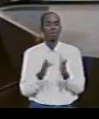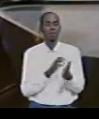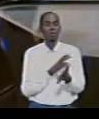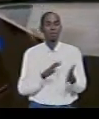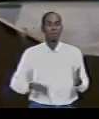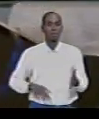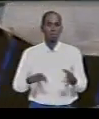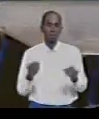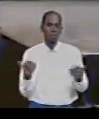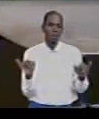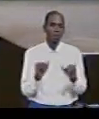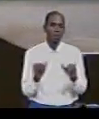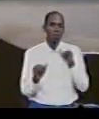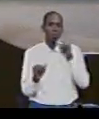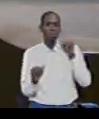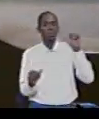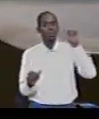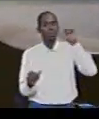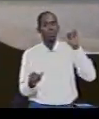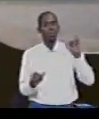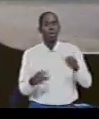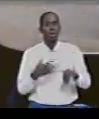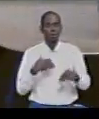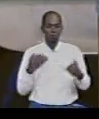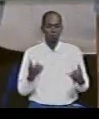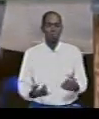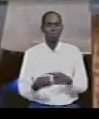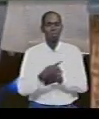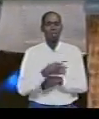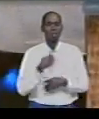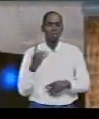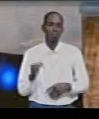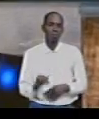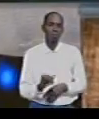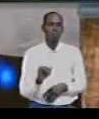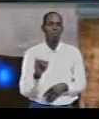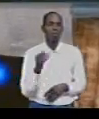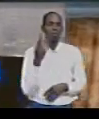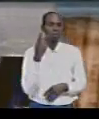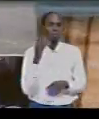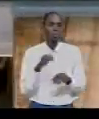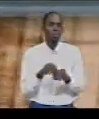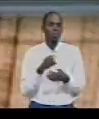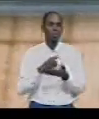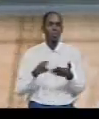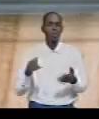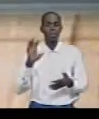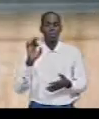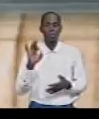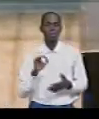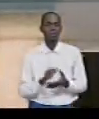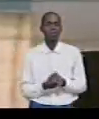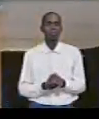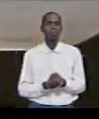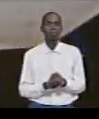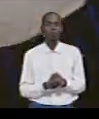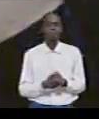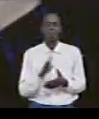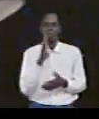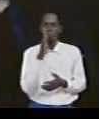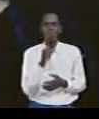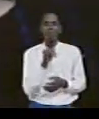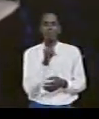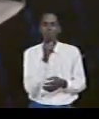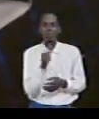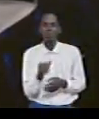same yesterday and today and forever. Look at verse 9. In verse 9 it says, be not